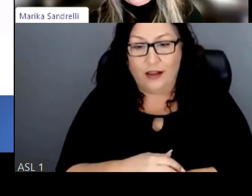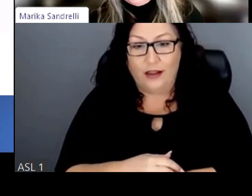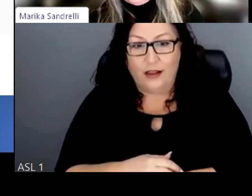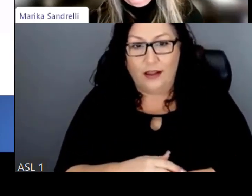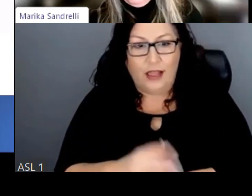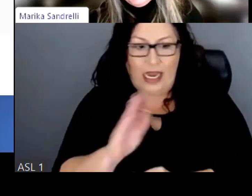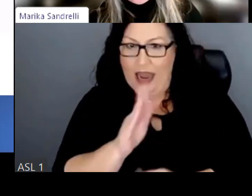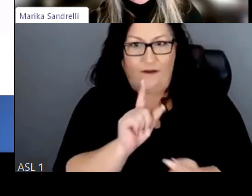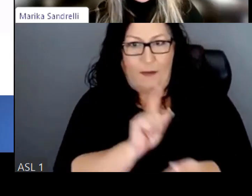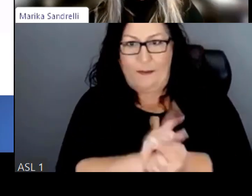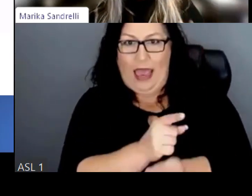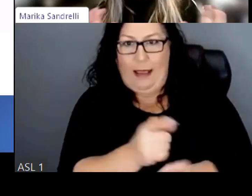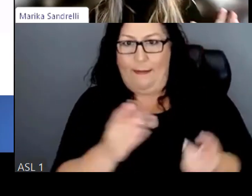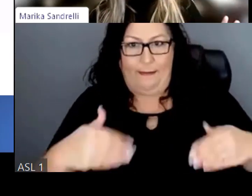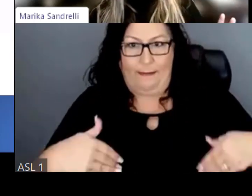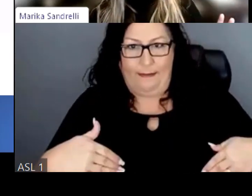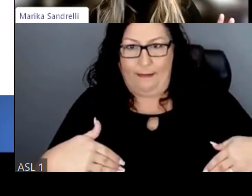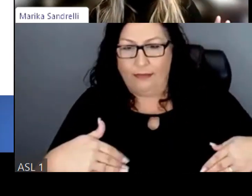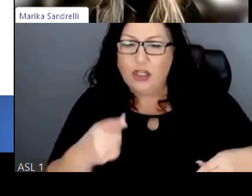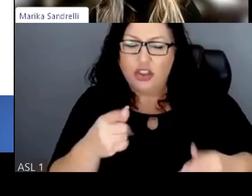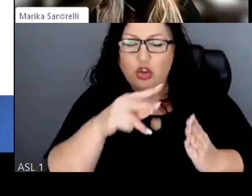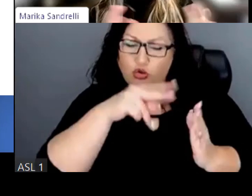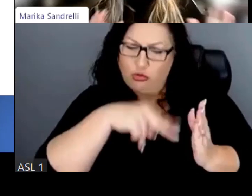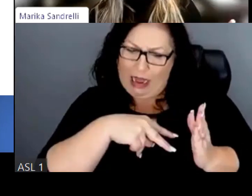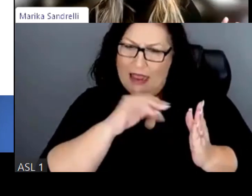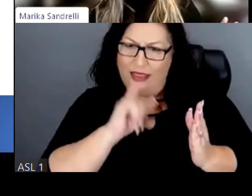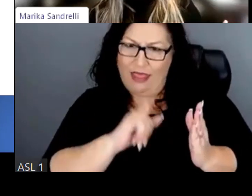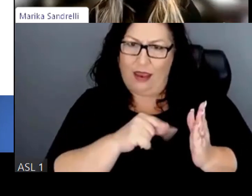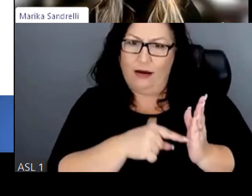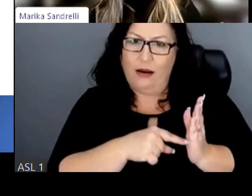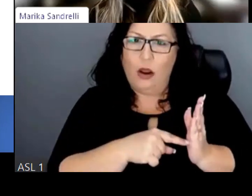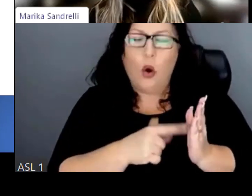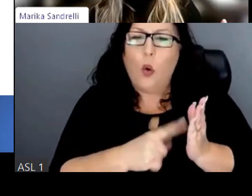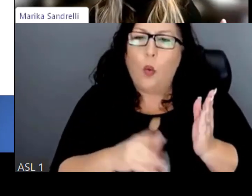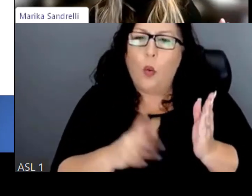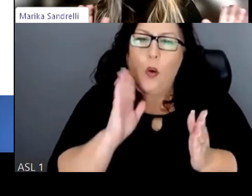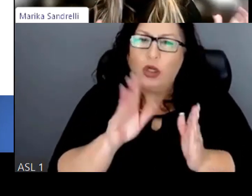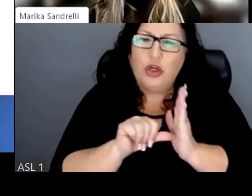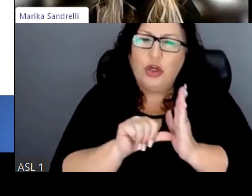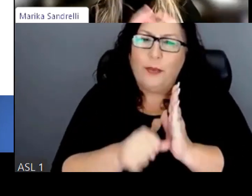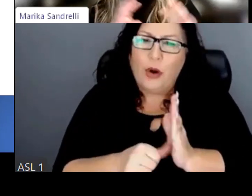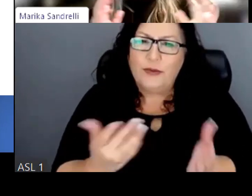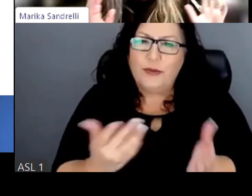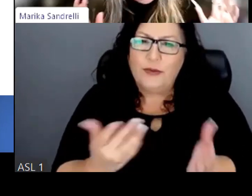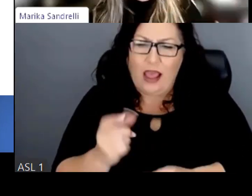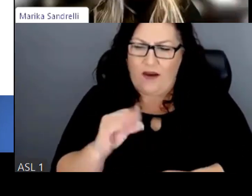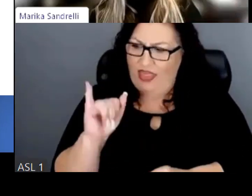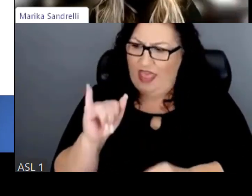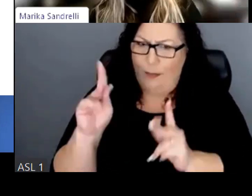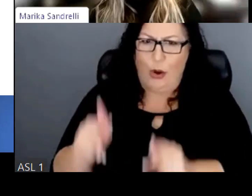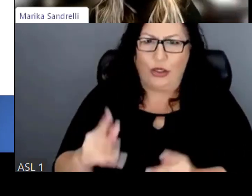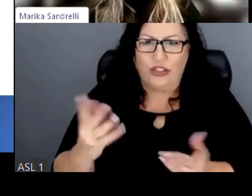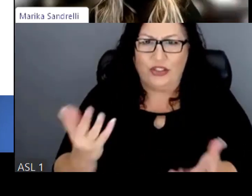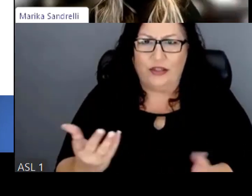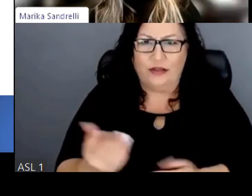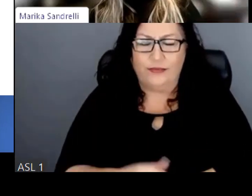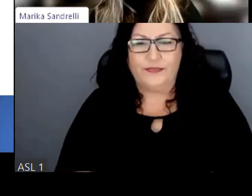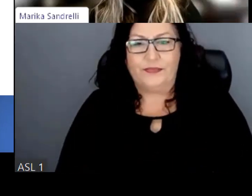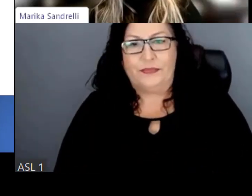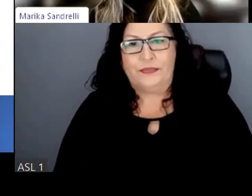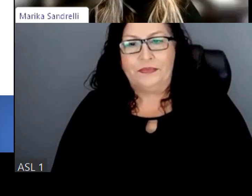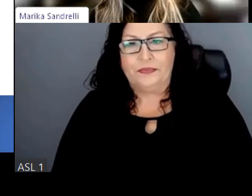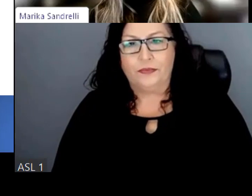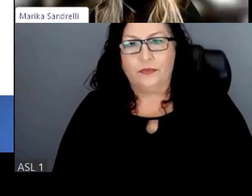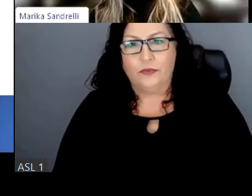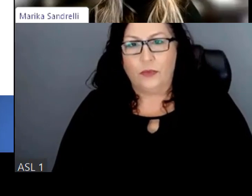individual, having never met him and just read this chart, what would your impression be of this